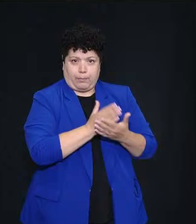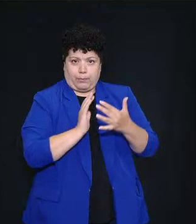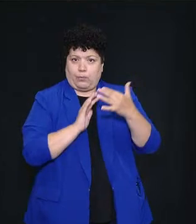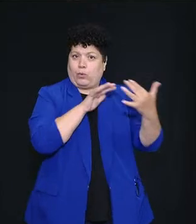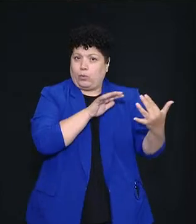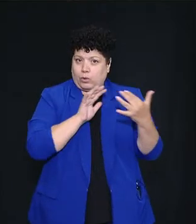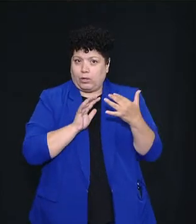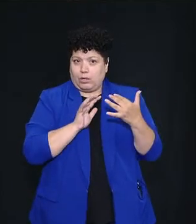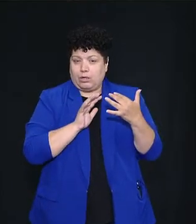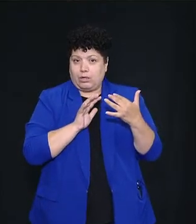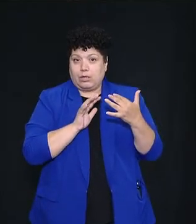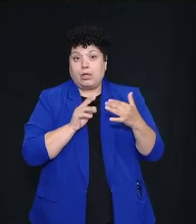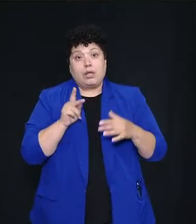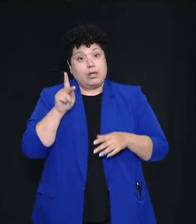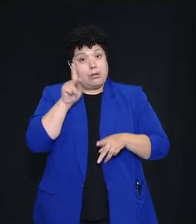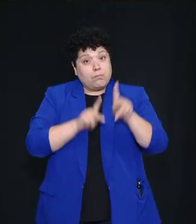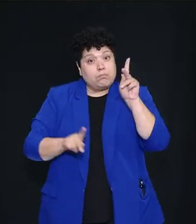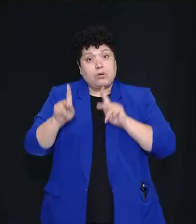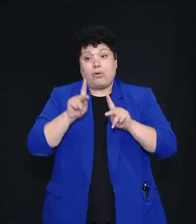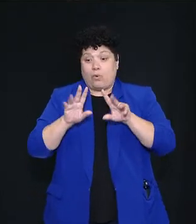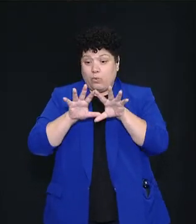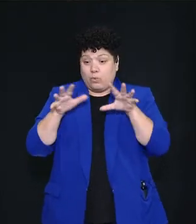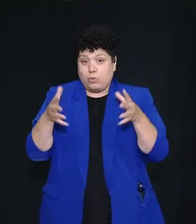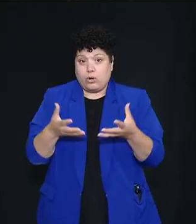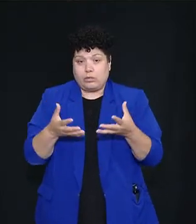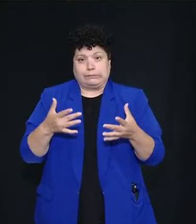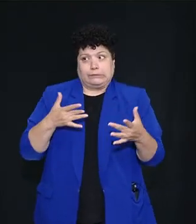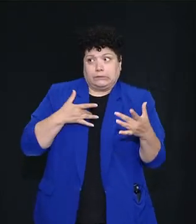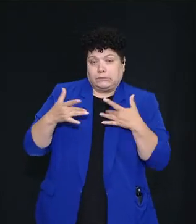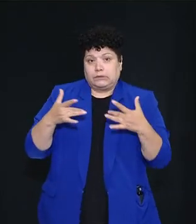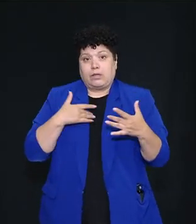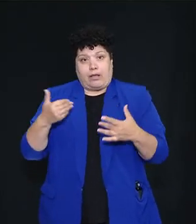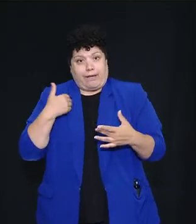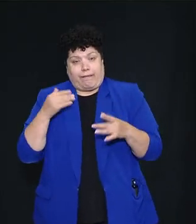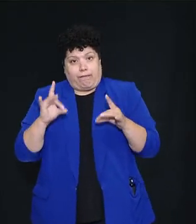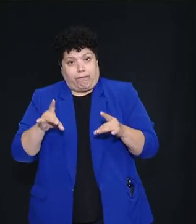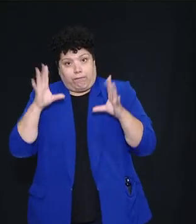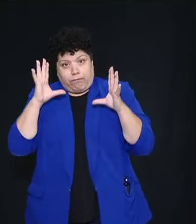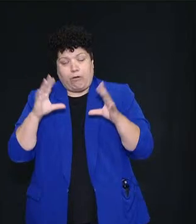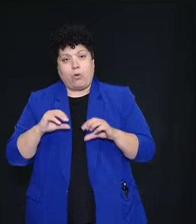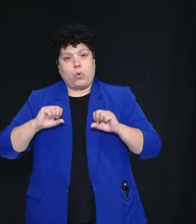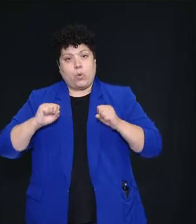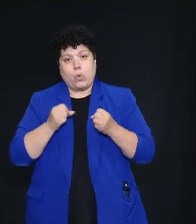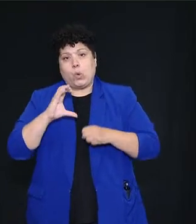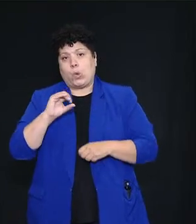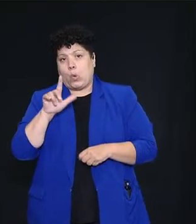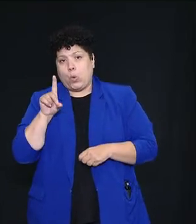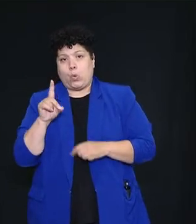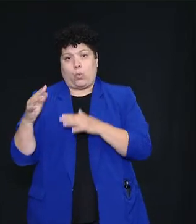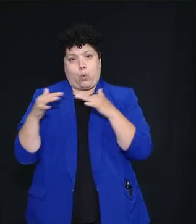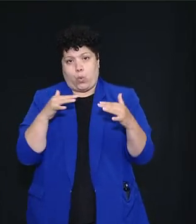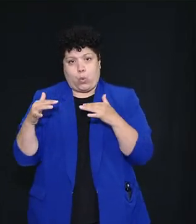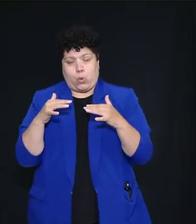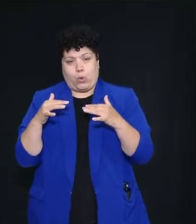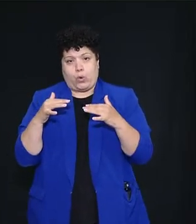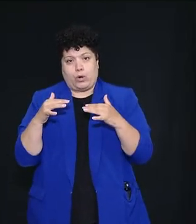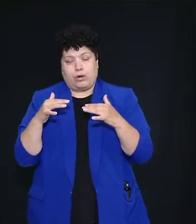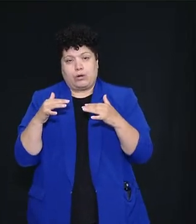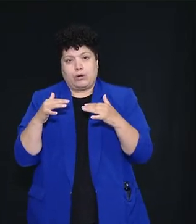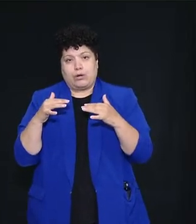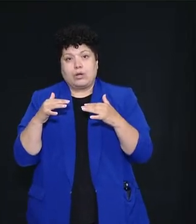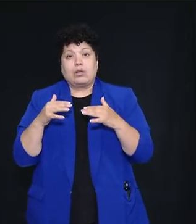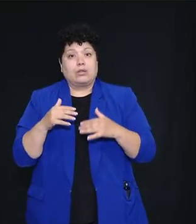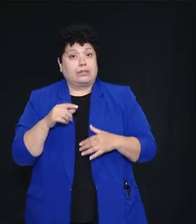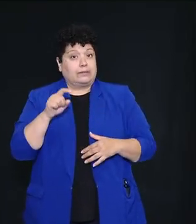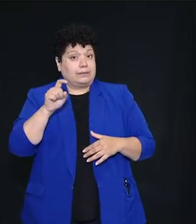once more being held hostage in the grip of terrible and protracted Cold Wars. What we need